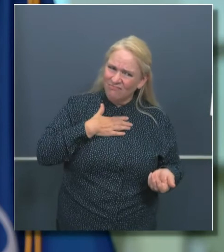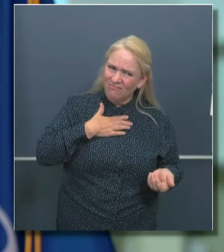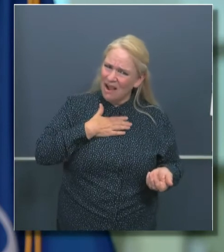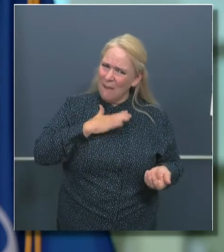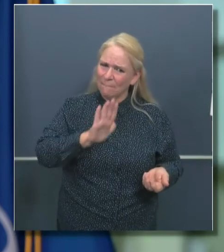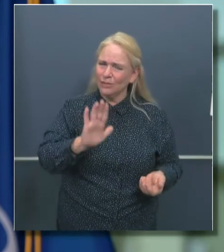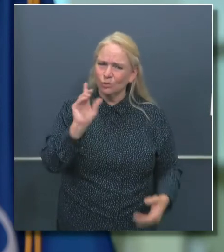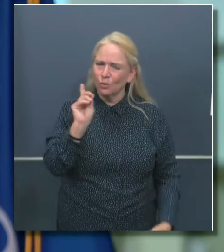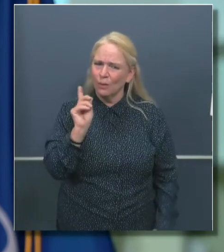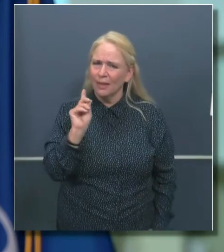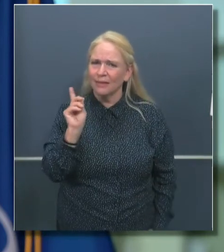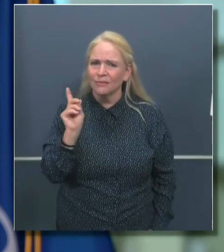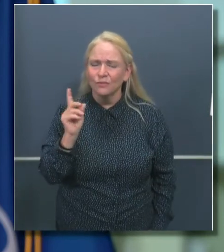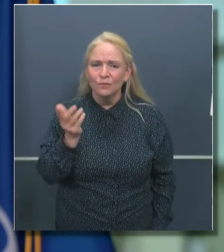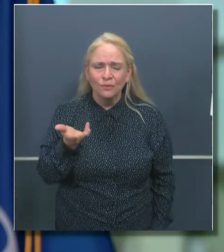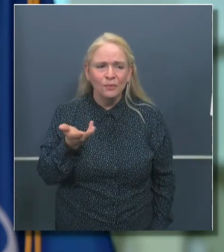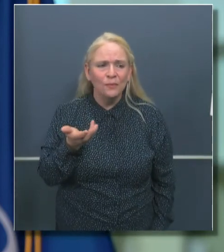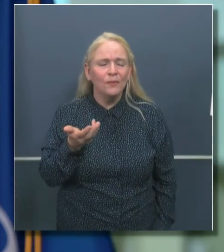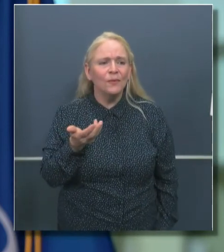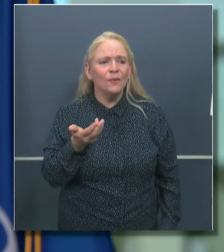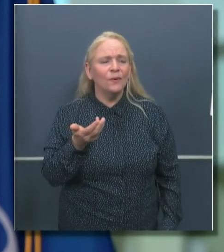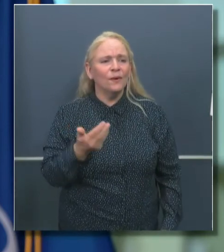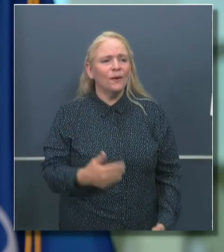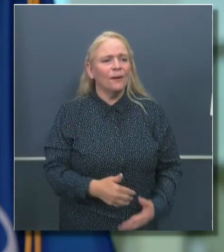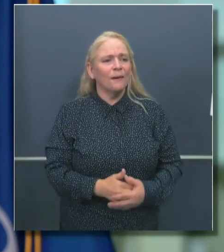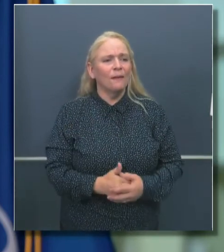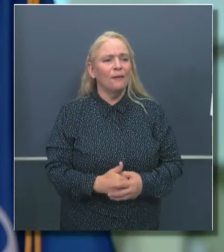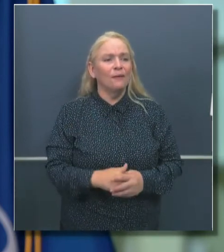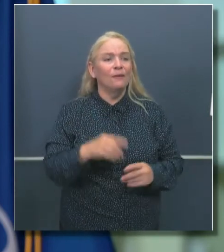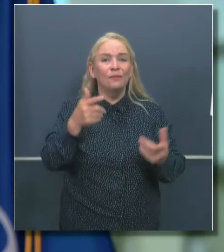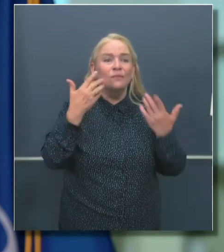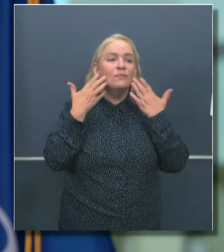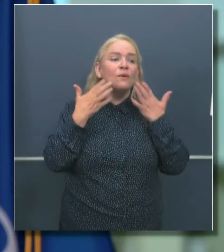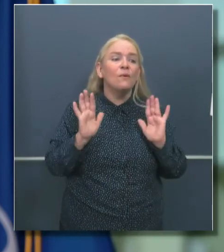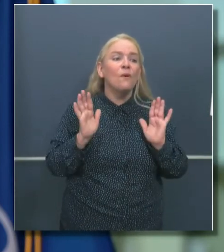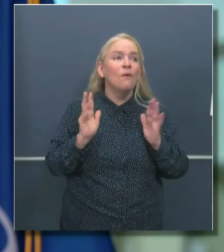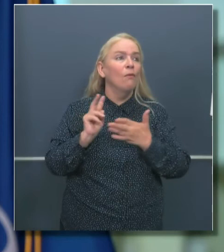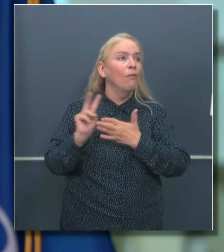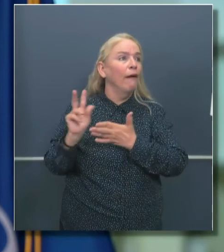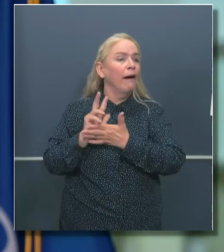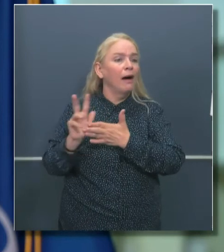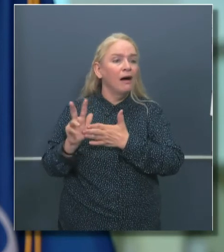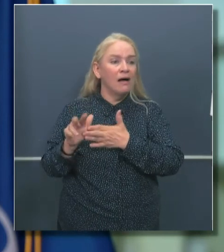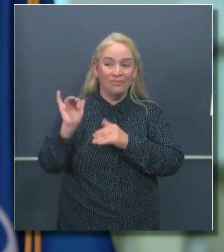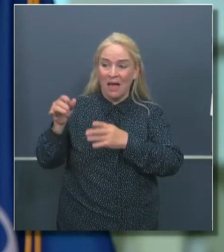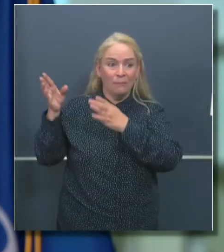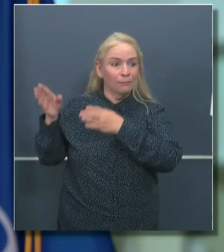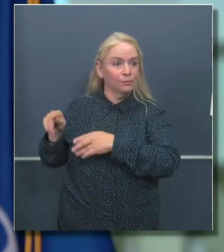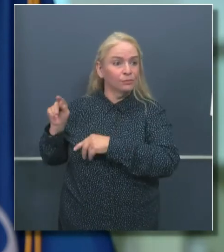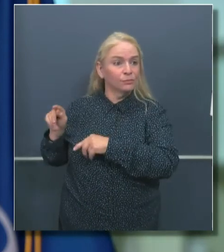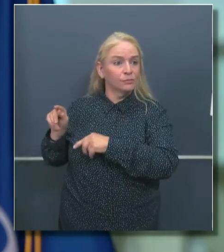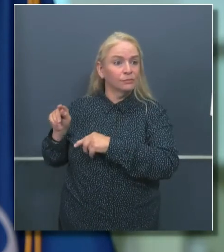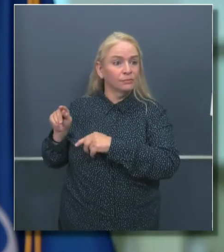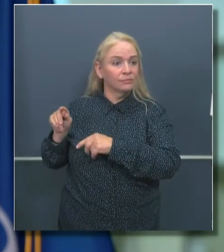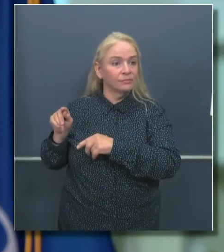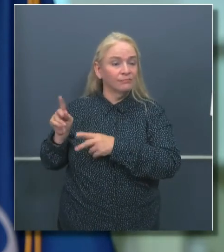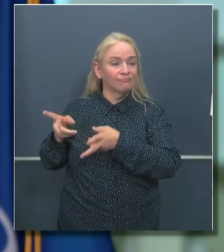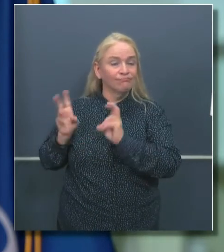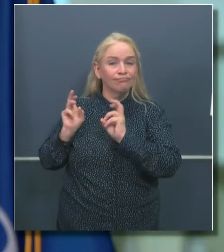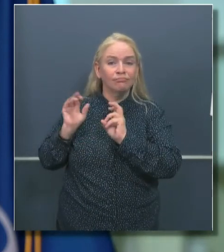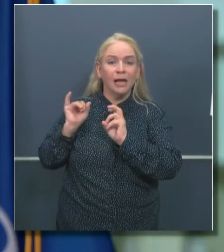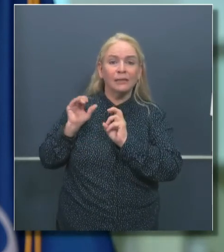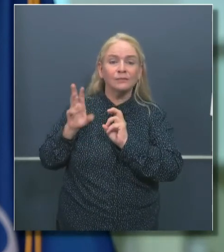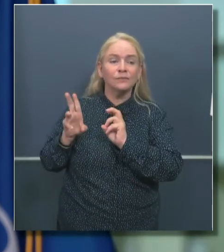ill, and you may have spread that disease to someone and never known that 3 weeks later that person may be on an ICU. No